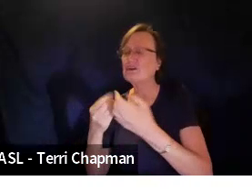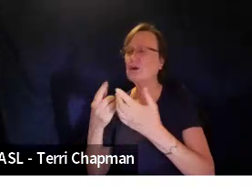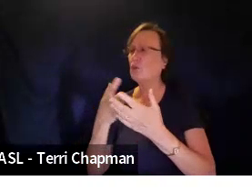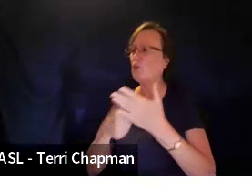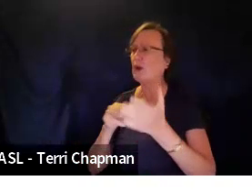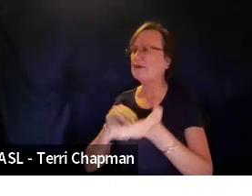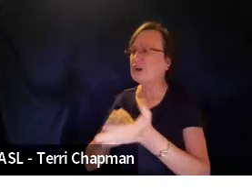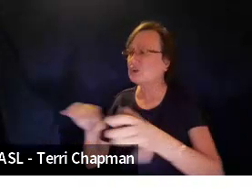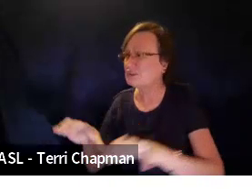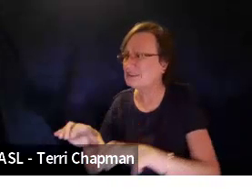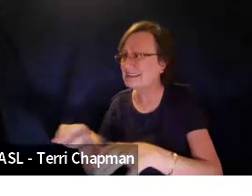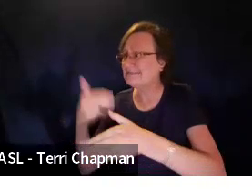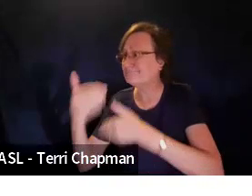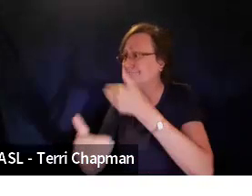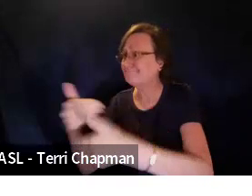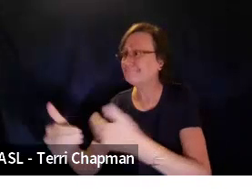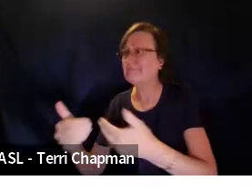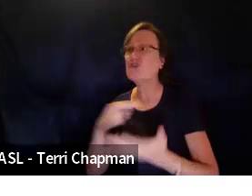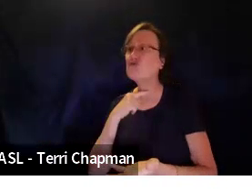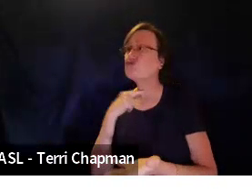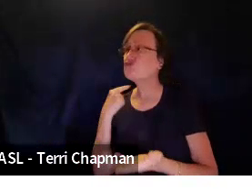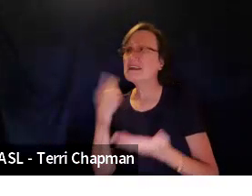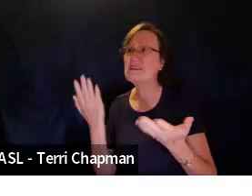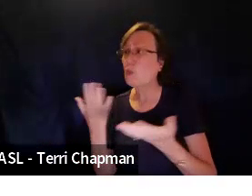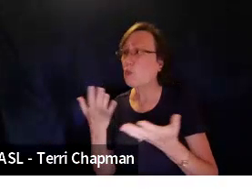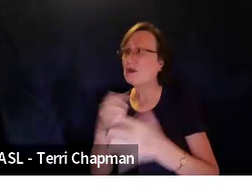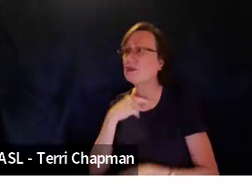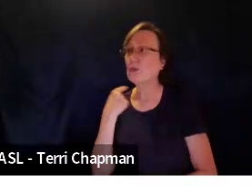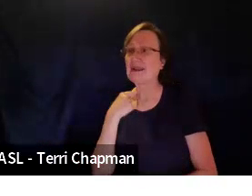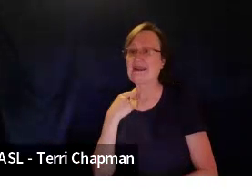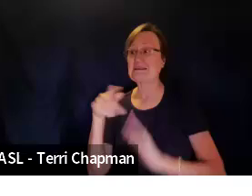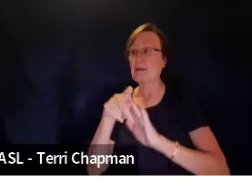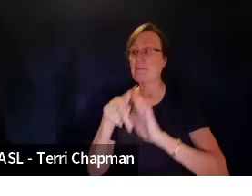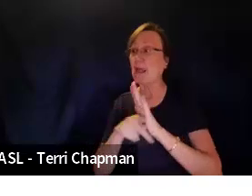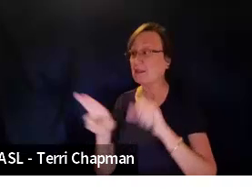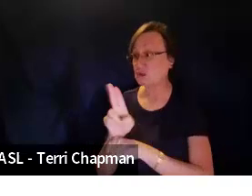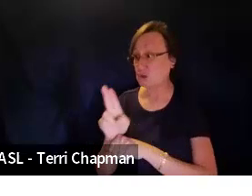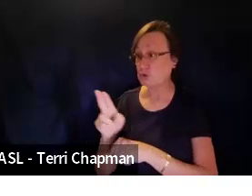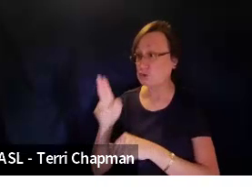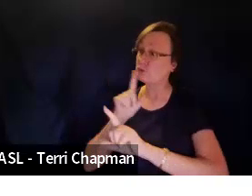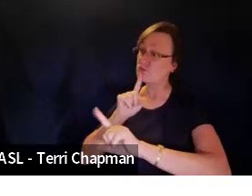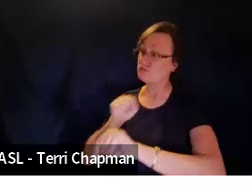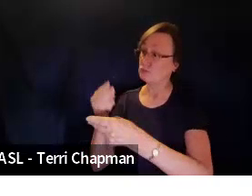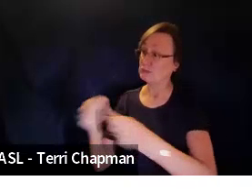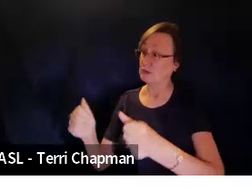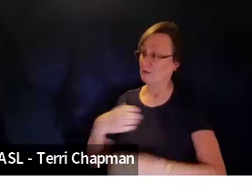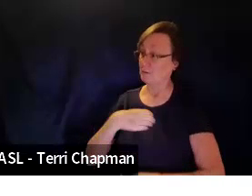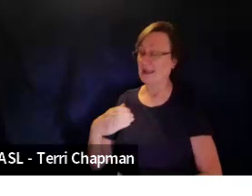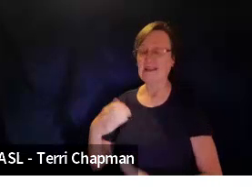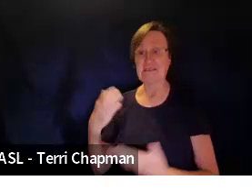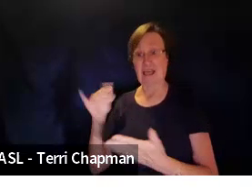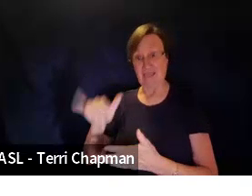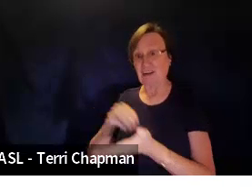provider, the risk and what the risk was, policies used to address complaints, what steps has that provider taken in the first